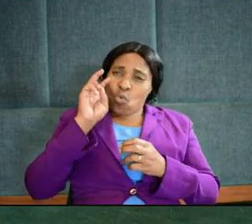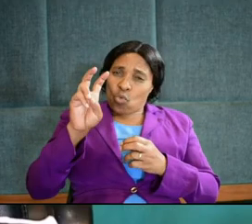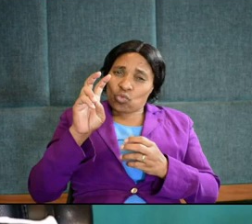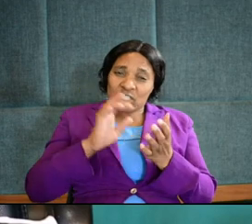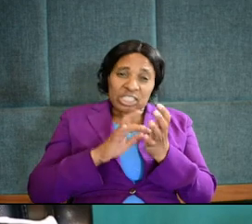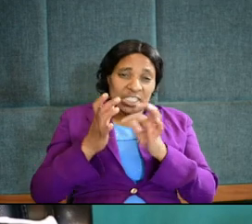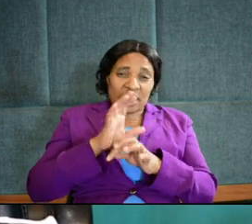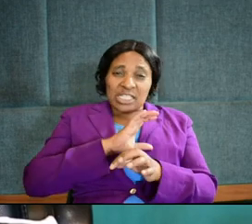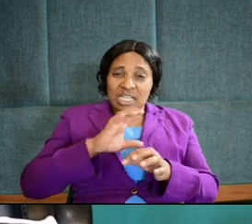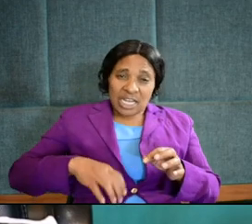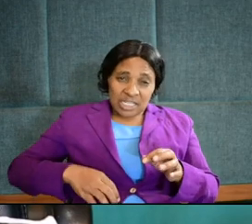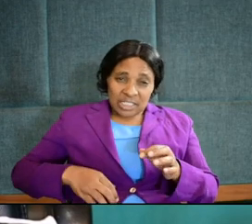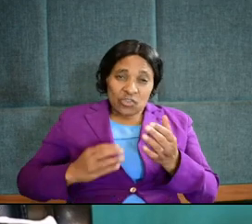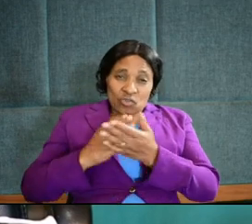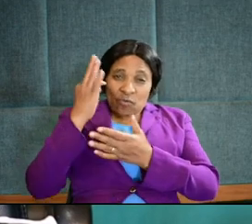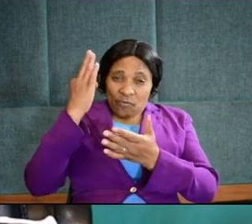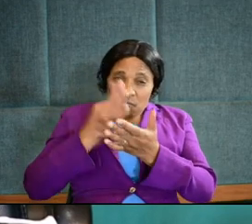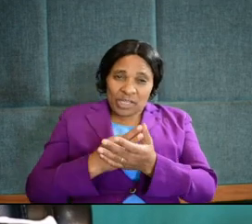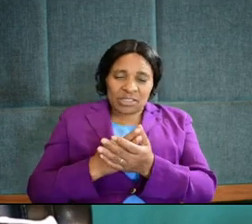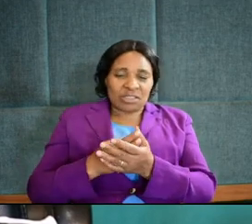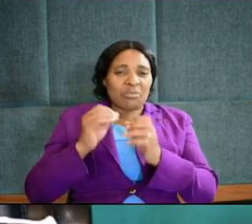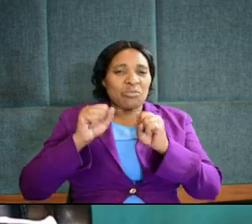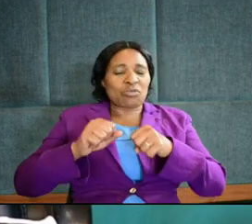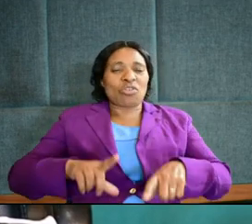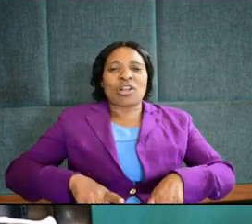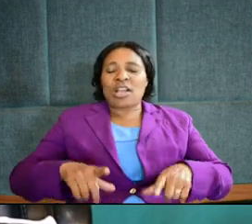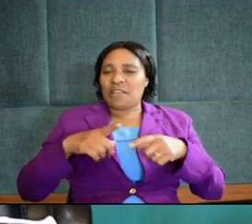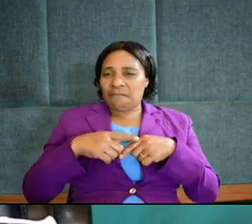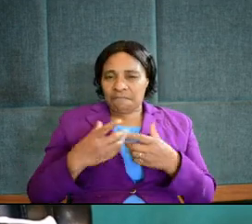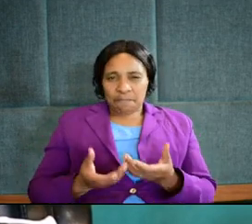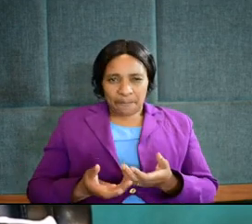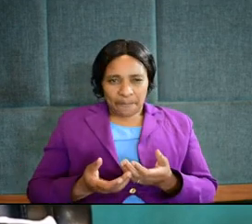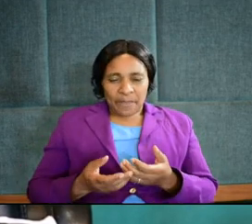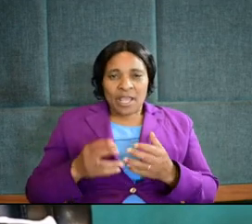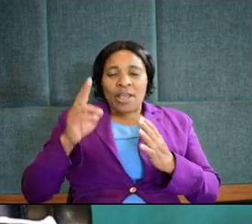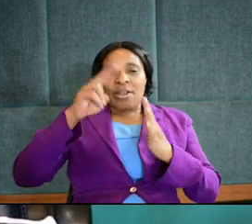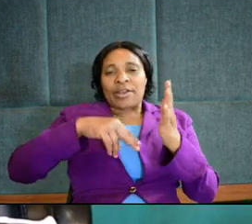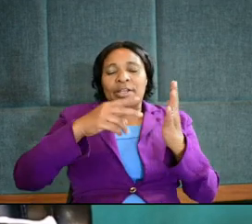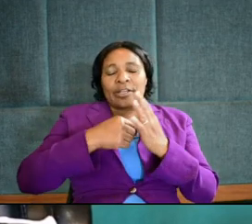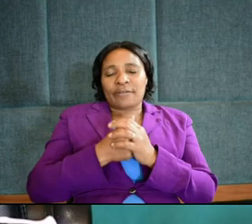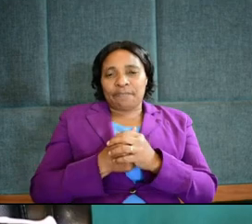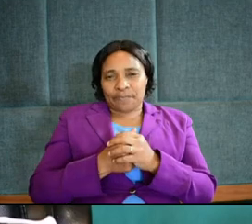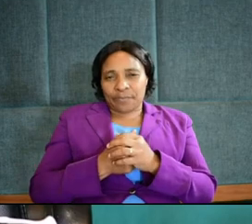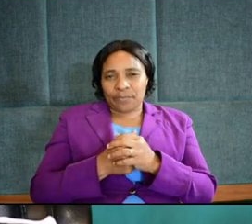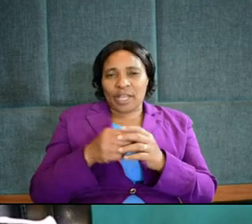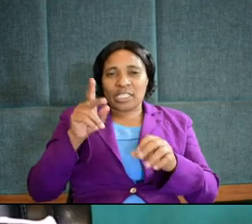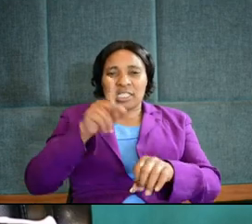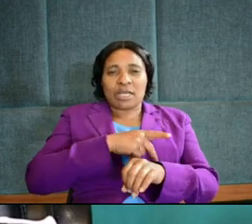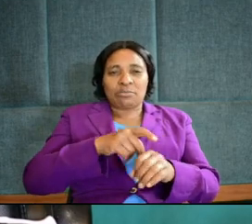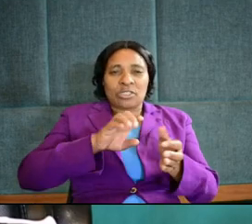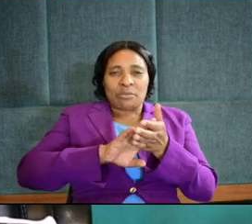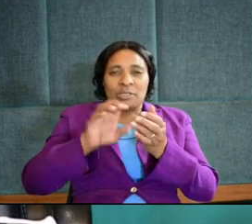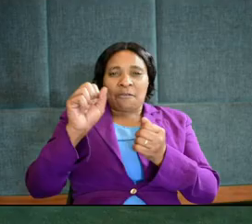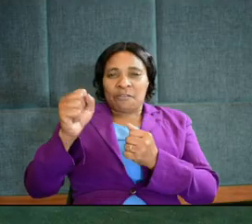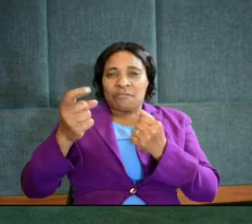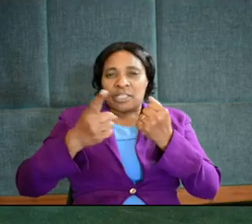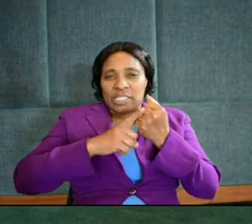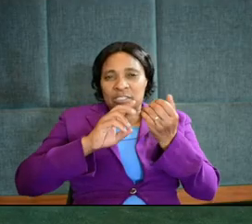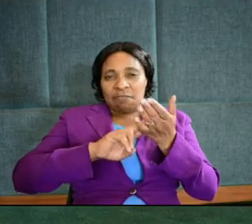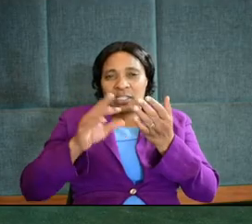faith, you will live. Silas, please read for us from the punchlines, Psalm 56, verse